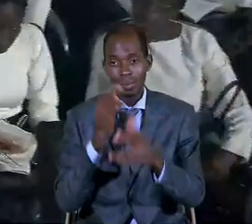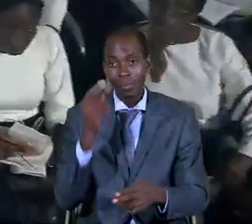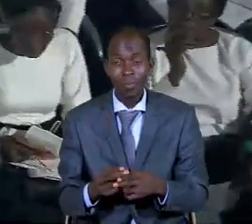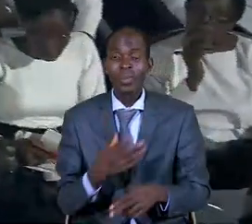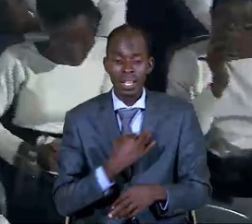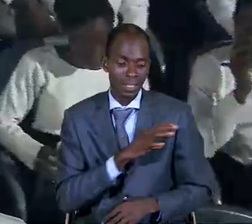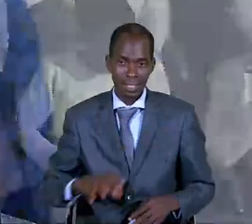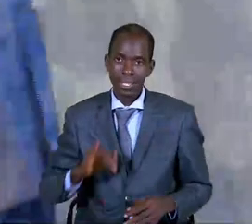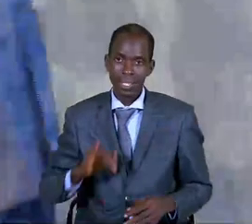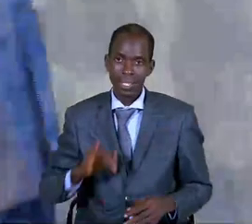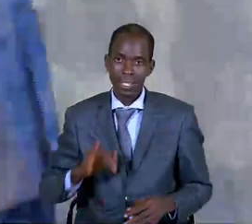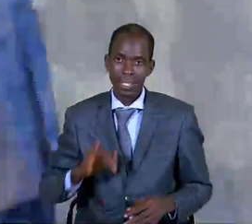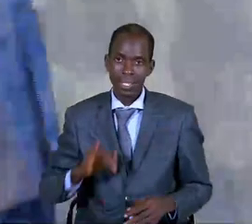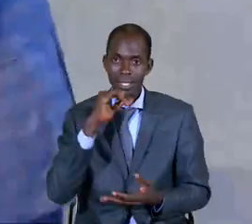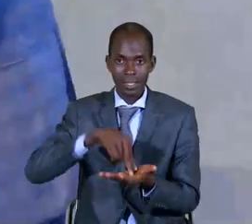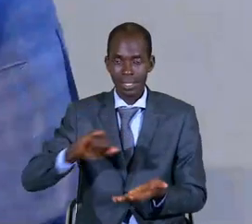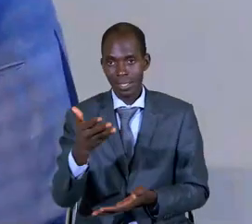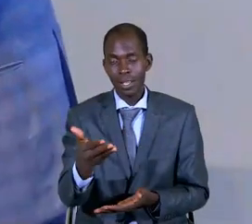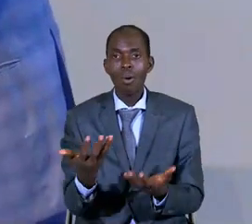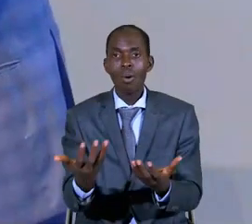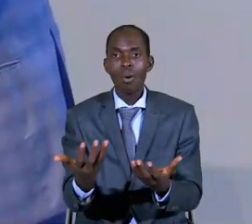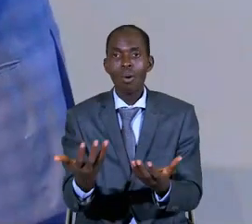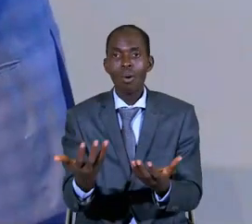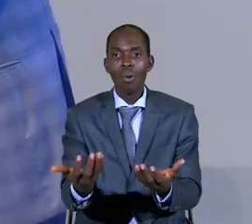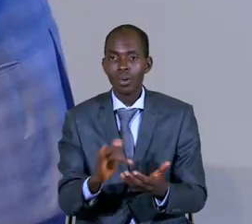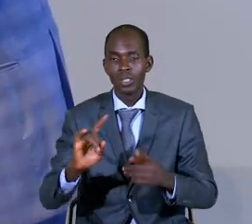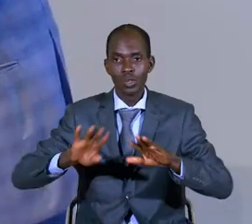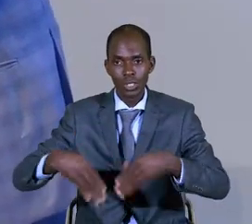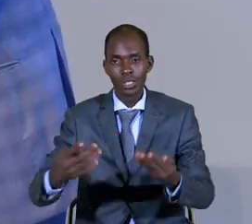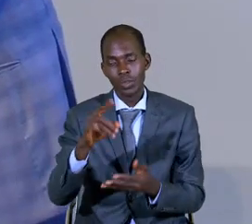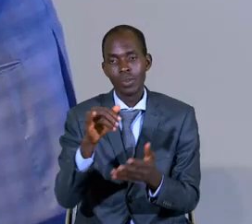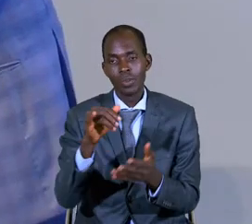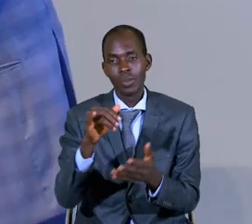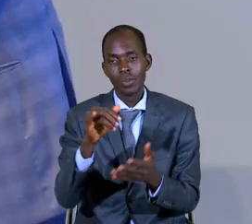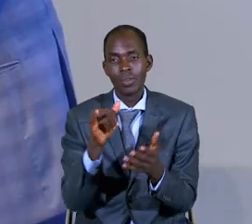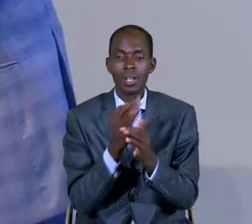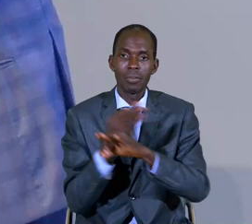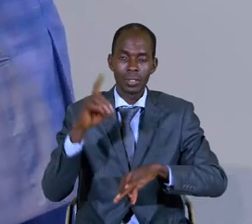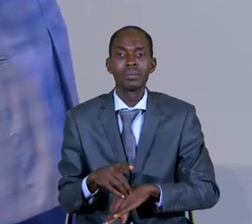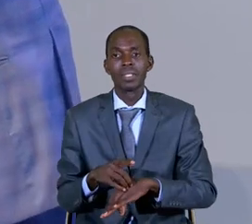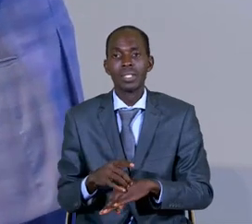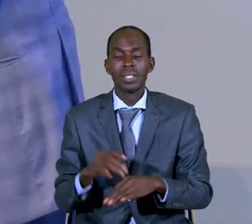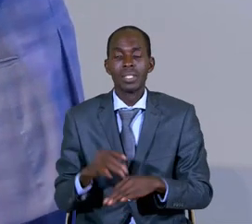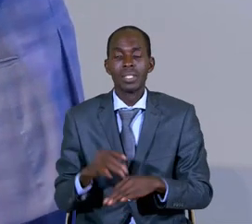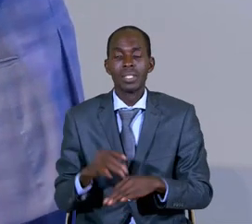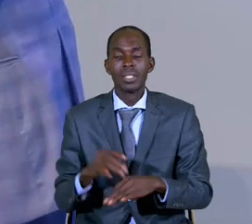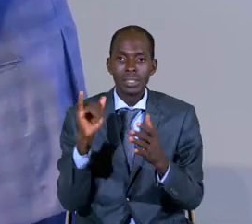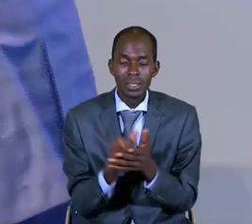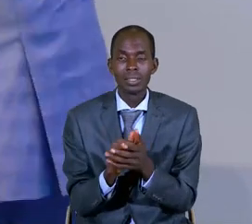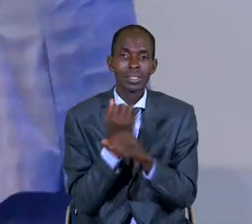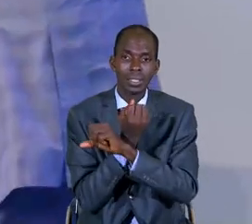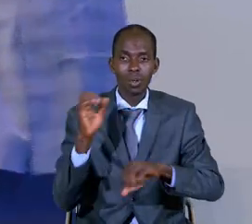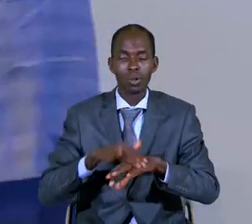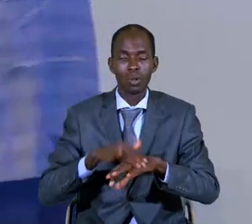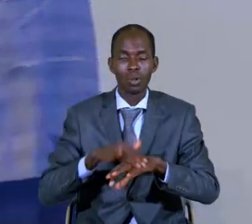is standing before you, wanting to hand over that freedom, that redemption, that salvation unto